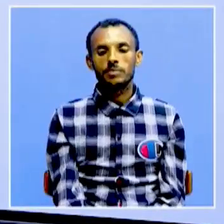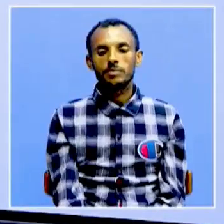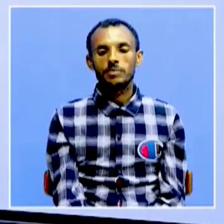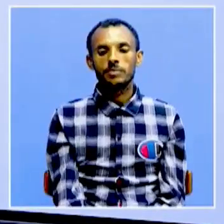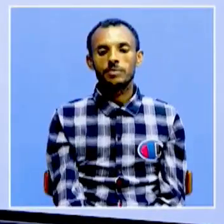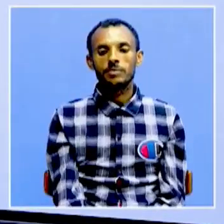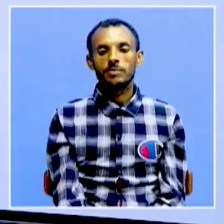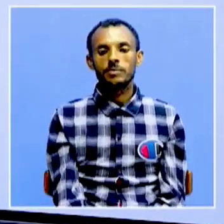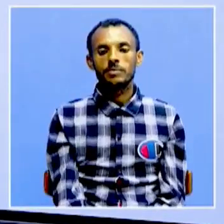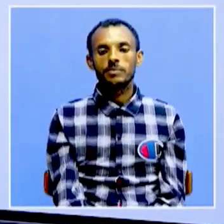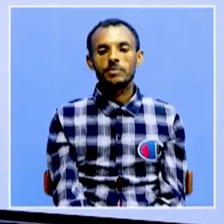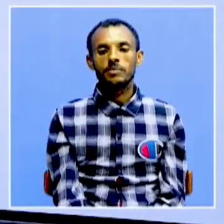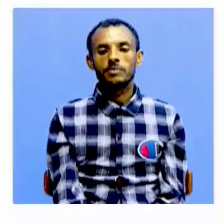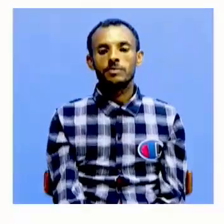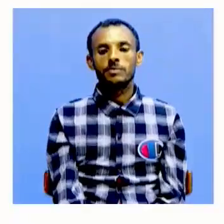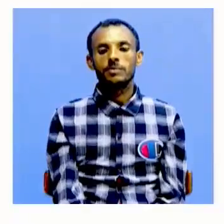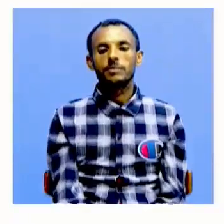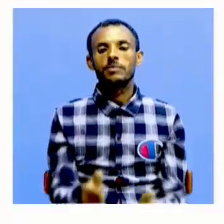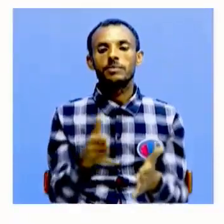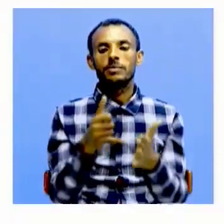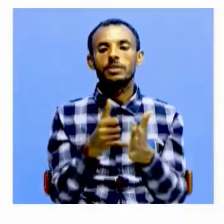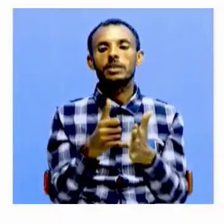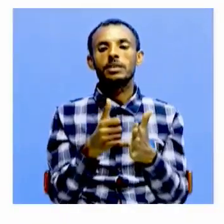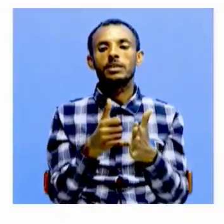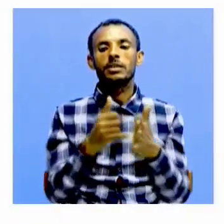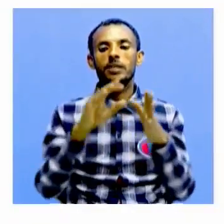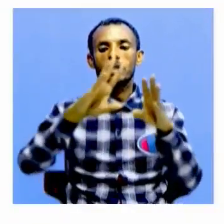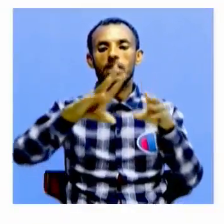Or let's add some more. It gives me